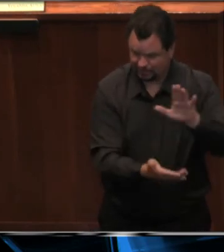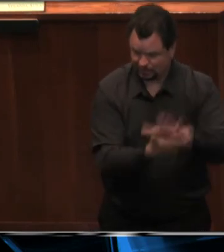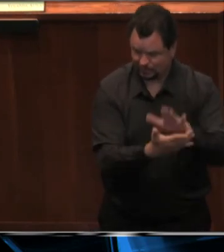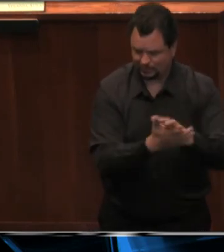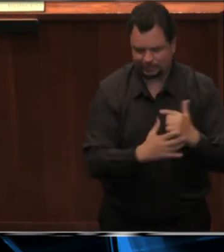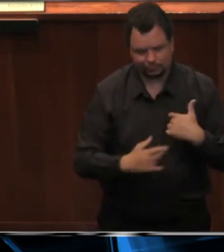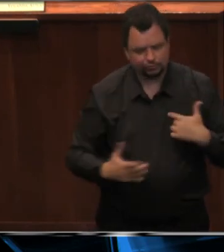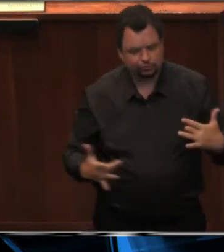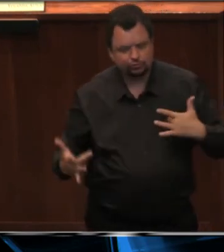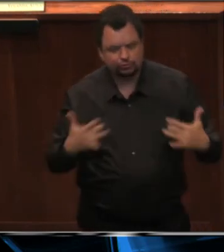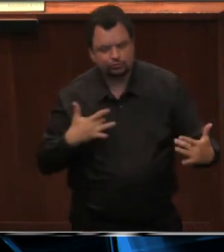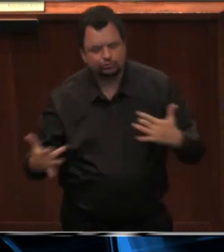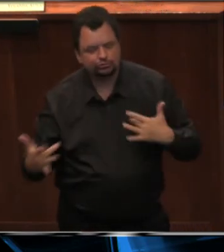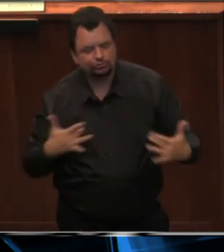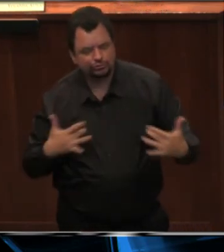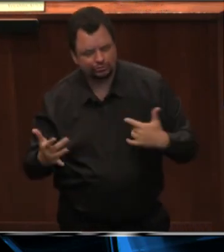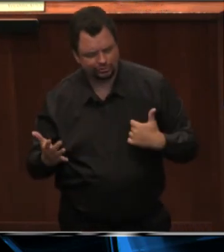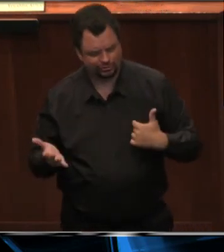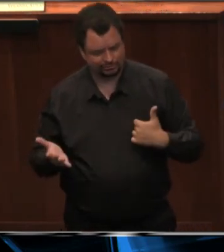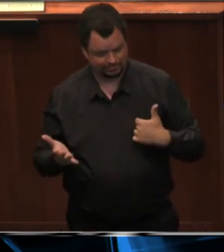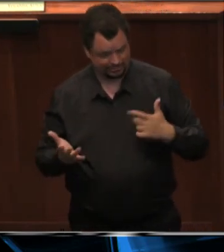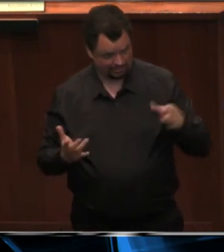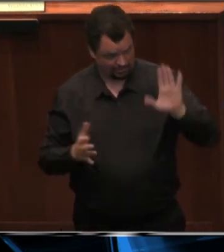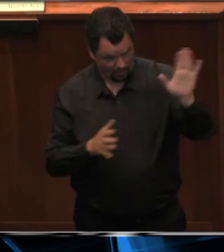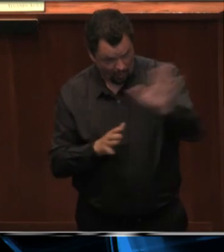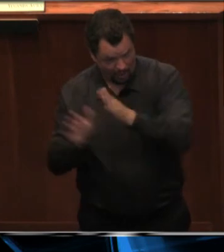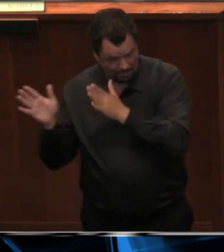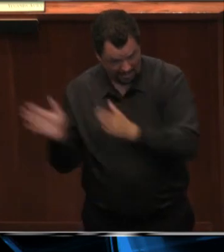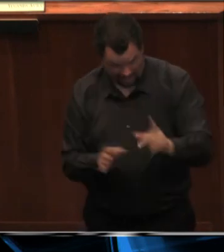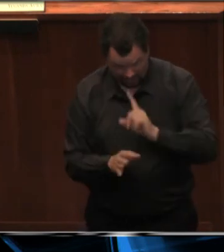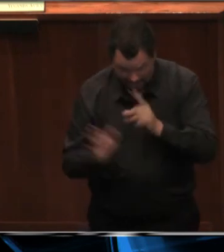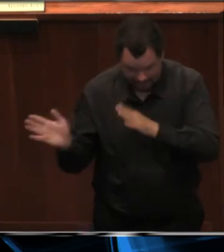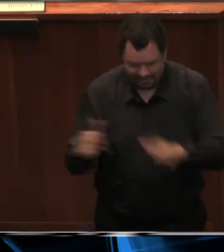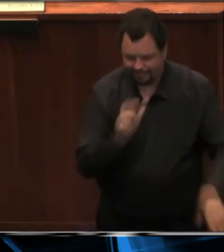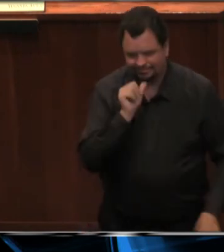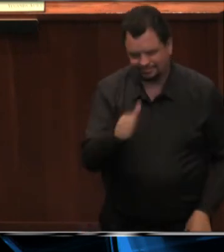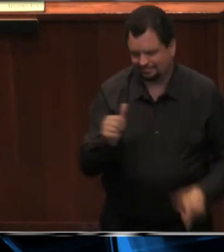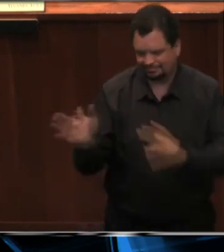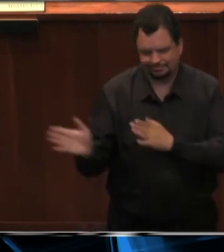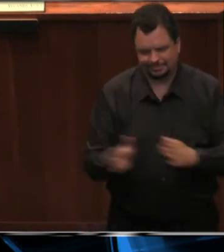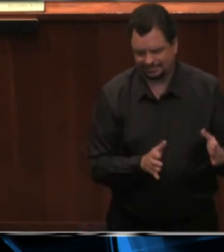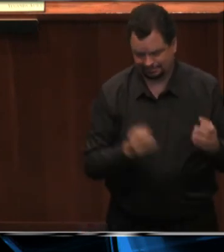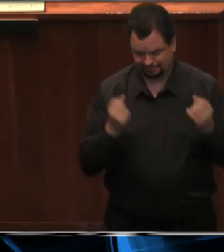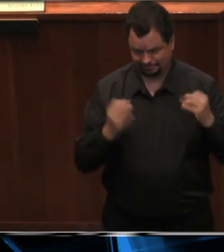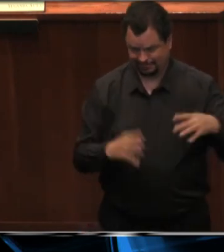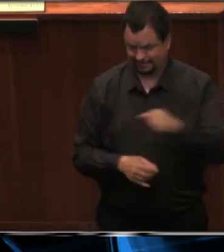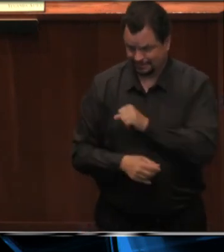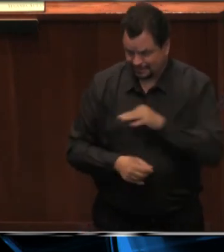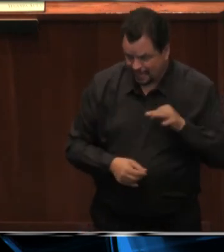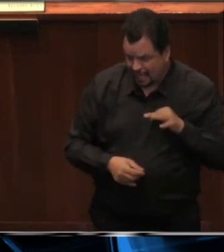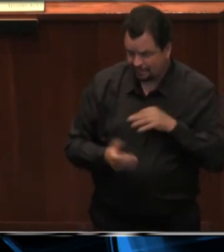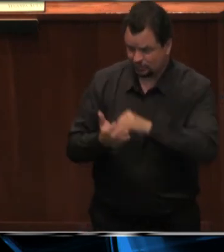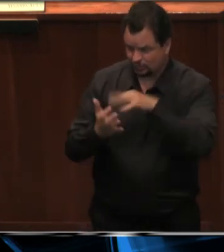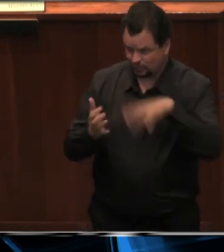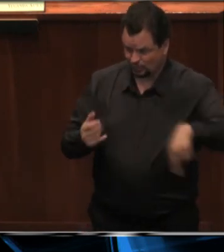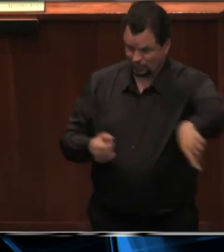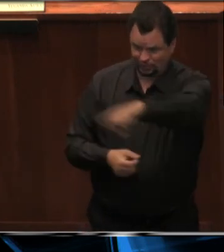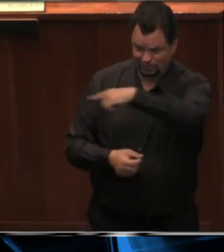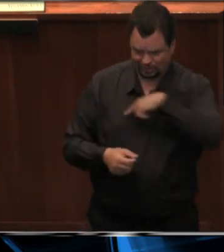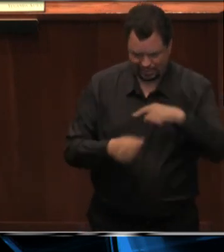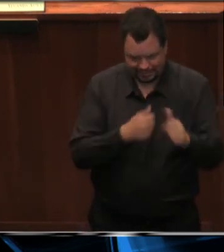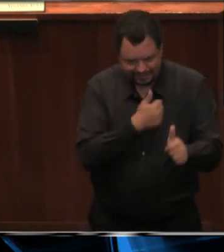plan really isn't a plan, as it puts the lives of our students and our staff in danger. I can tell you that our buildings are not